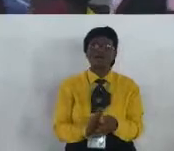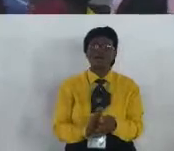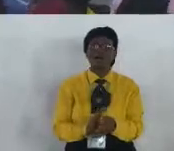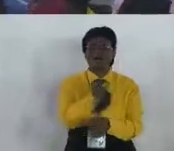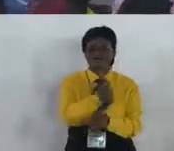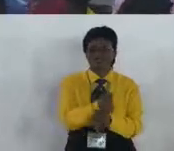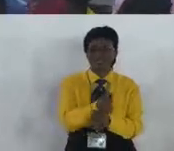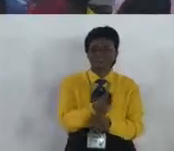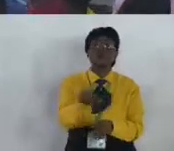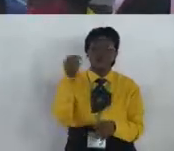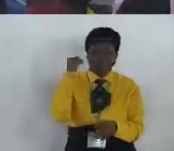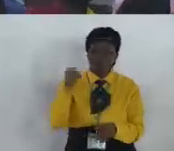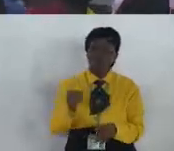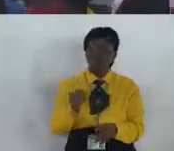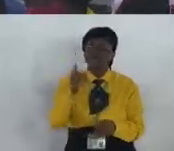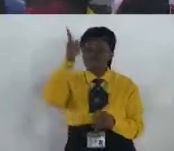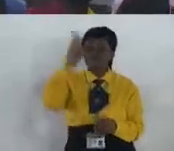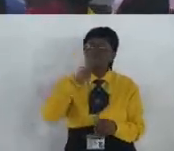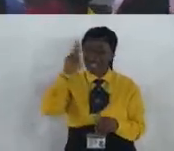you are God.